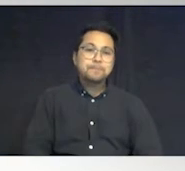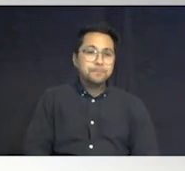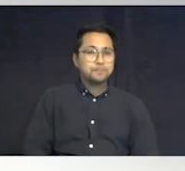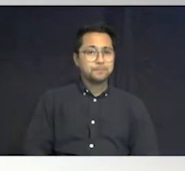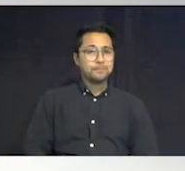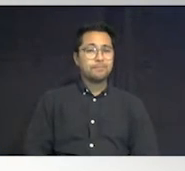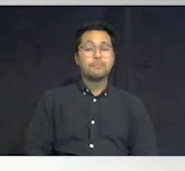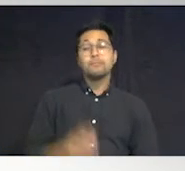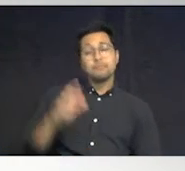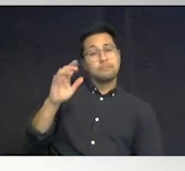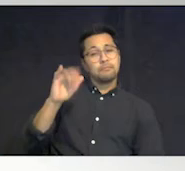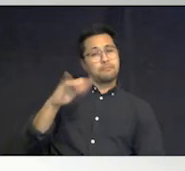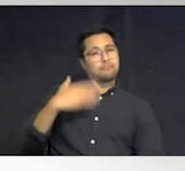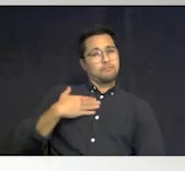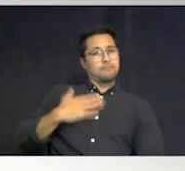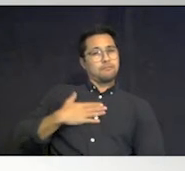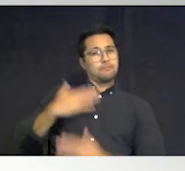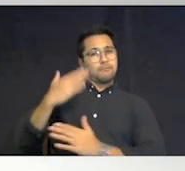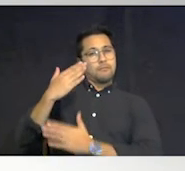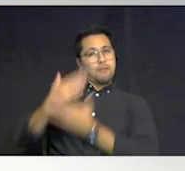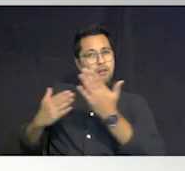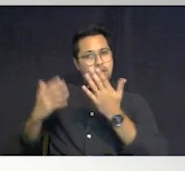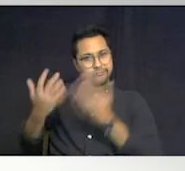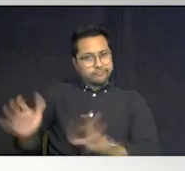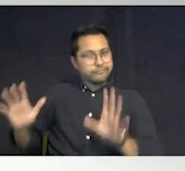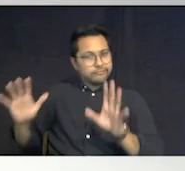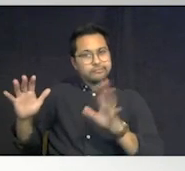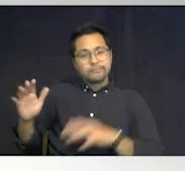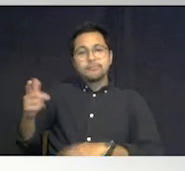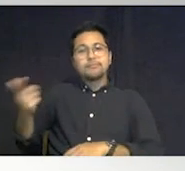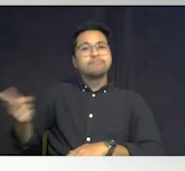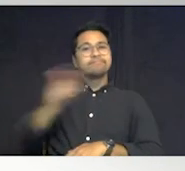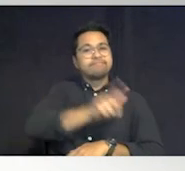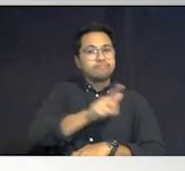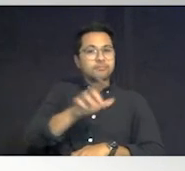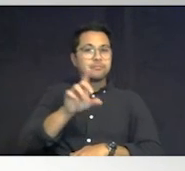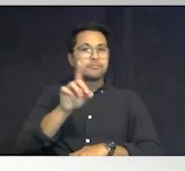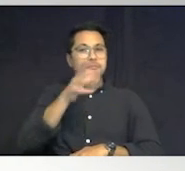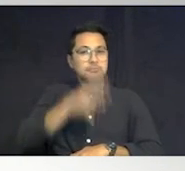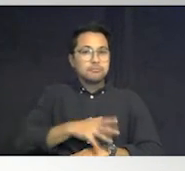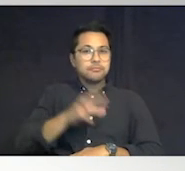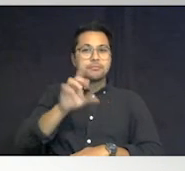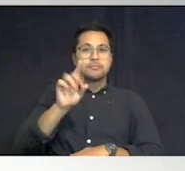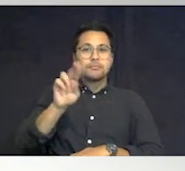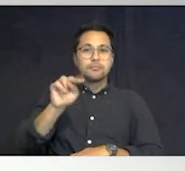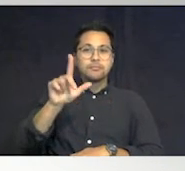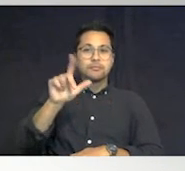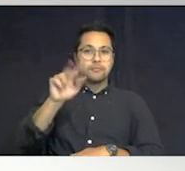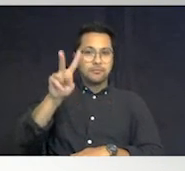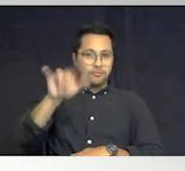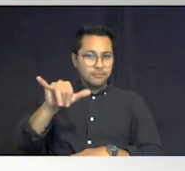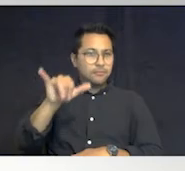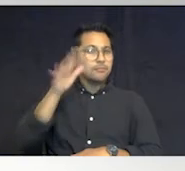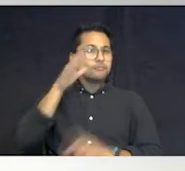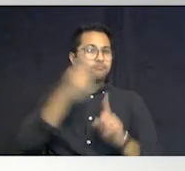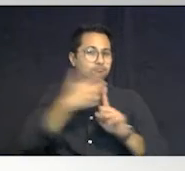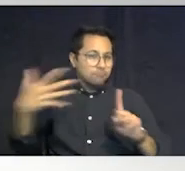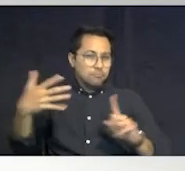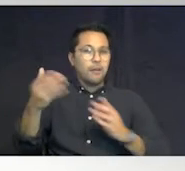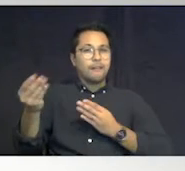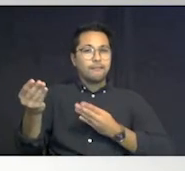So that will end my portion of our presentation. Up next, we have Ms. Dunleavy, who will be going into detail about facilitation and